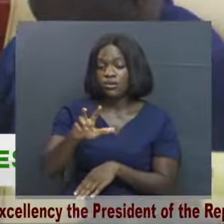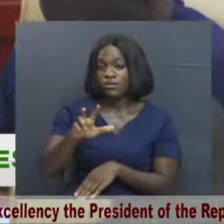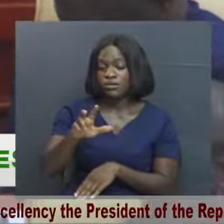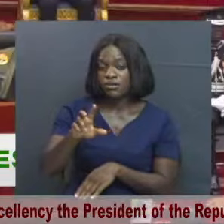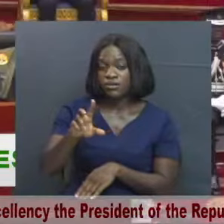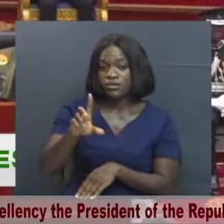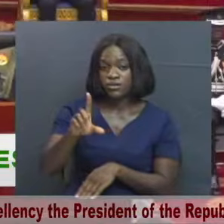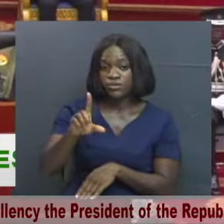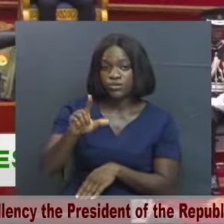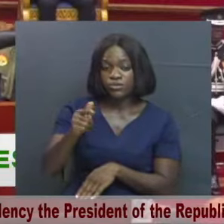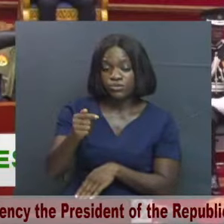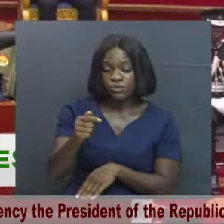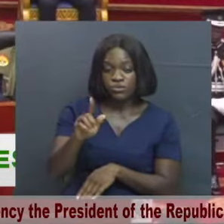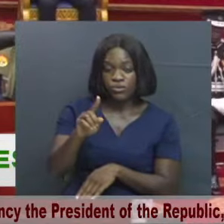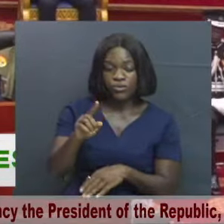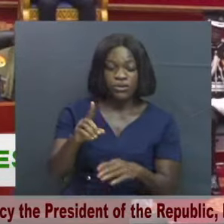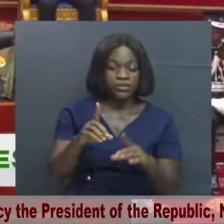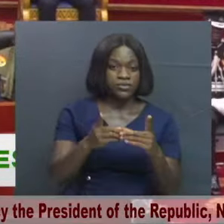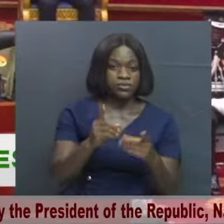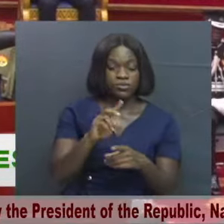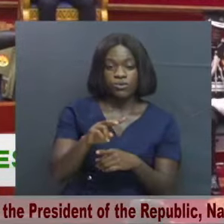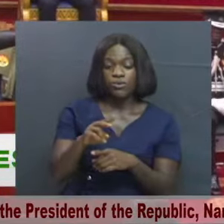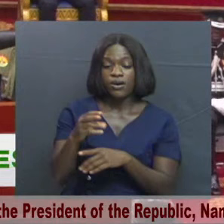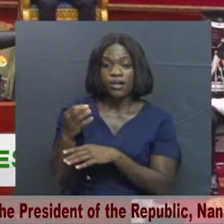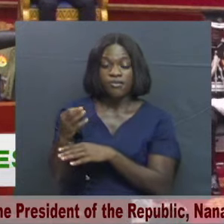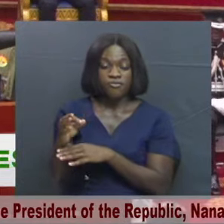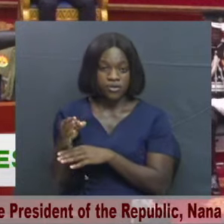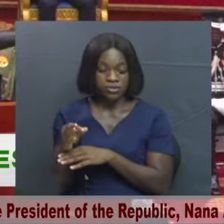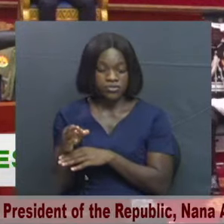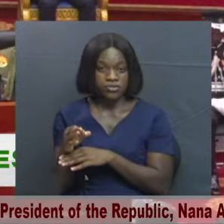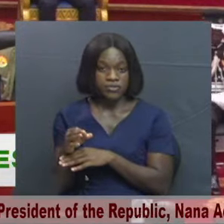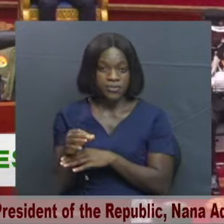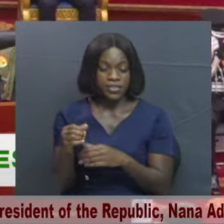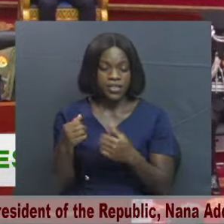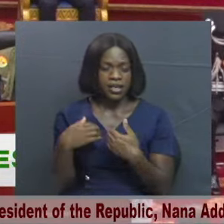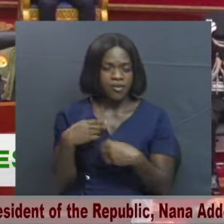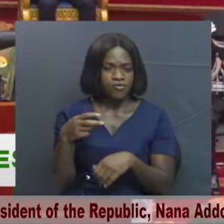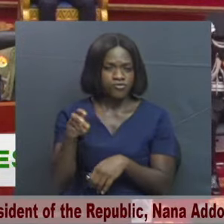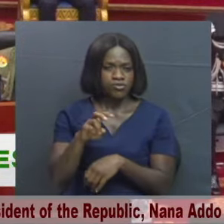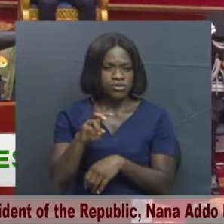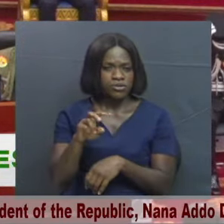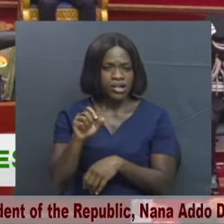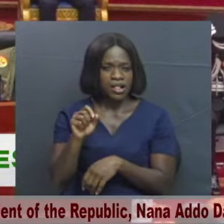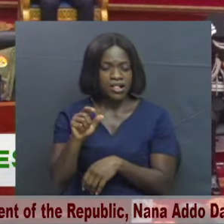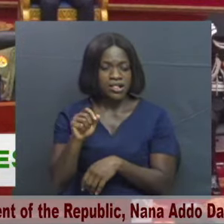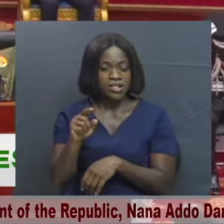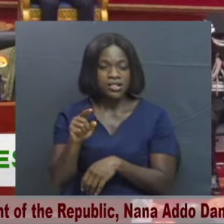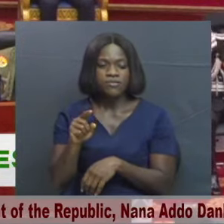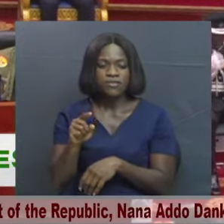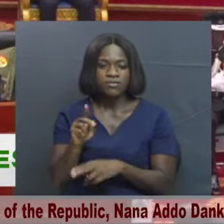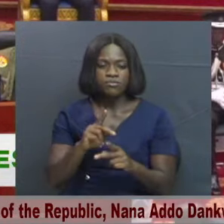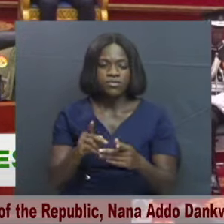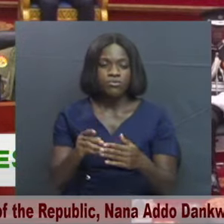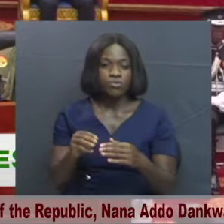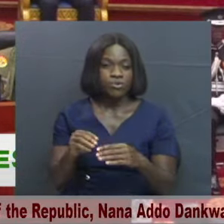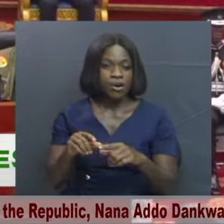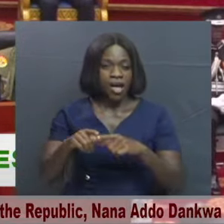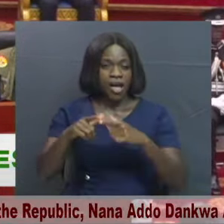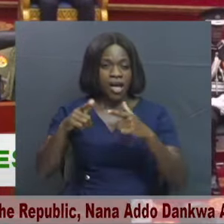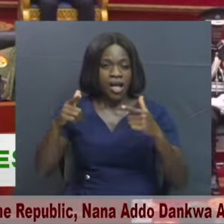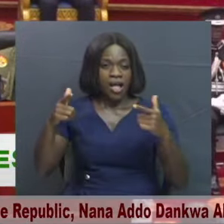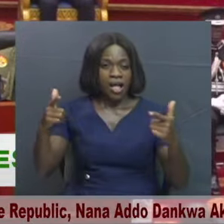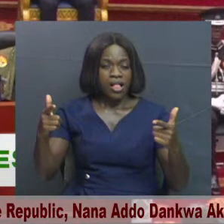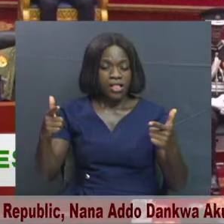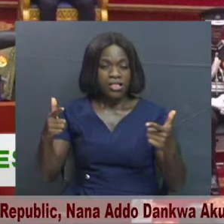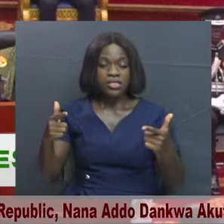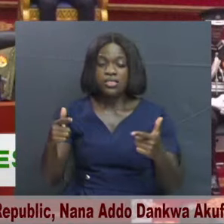1D onef projects consisting of 211 new medium to large scale factories and the conscious